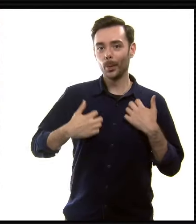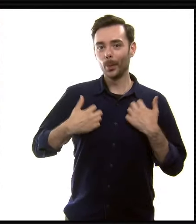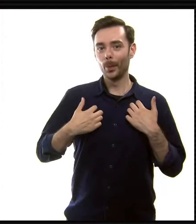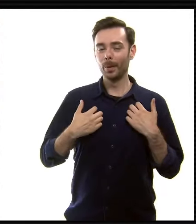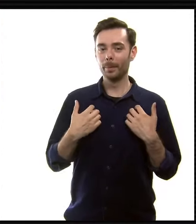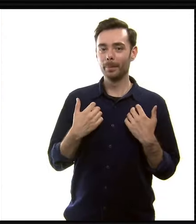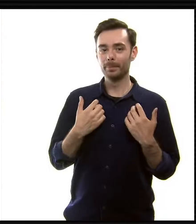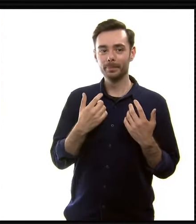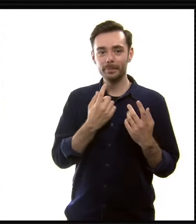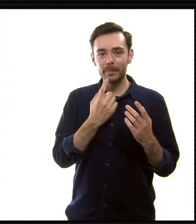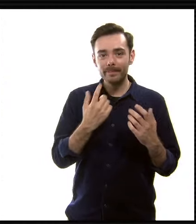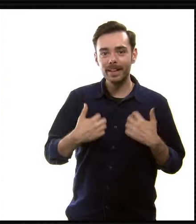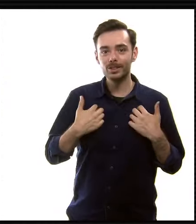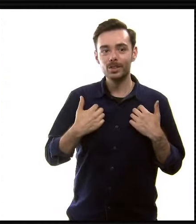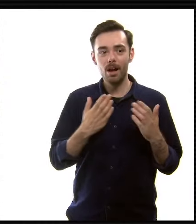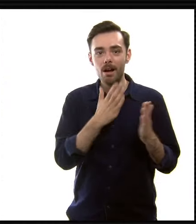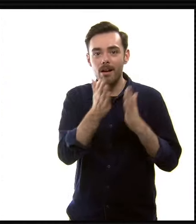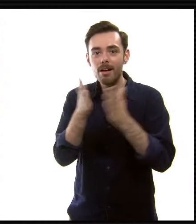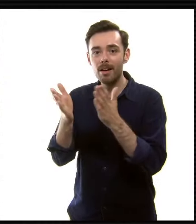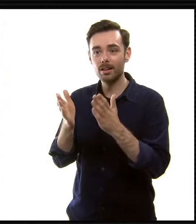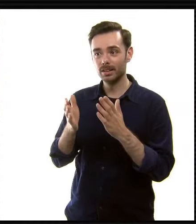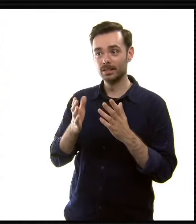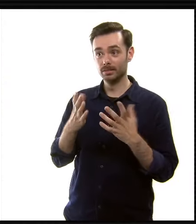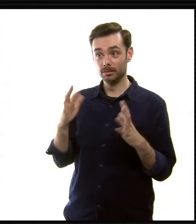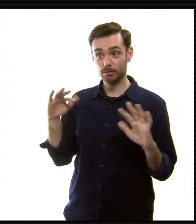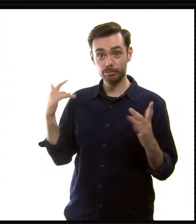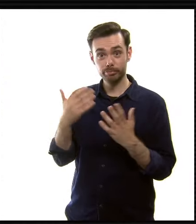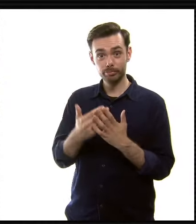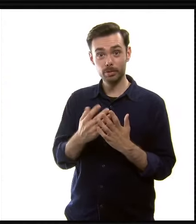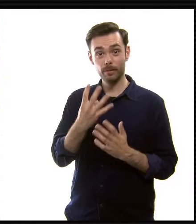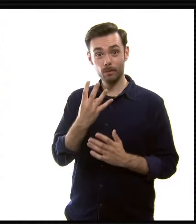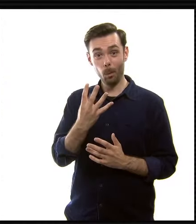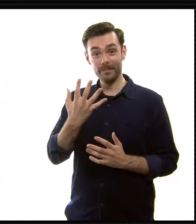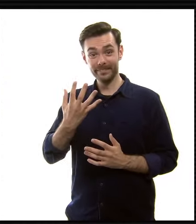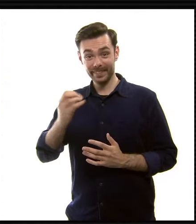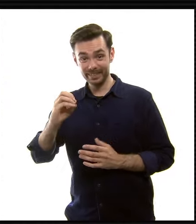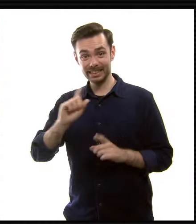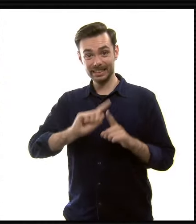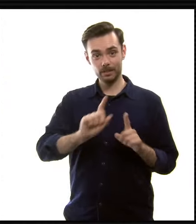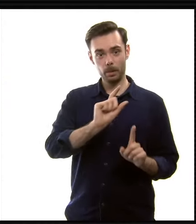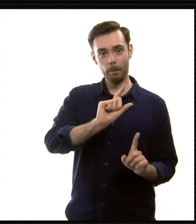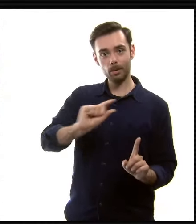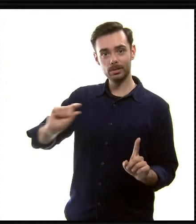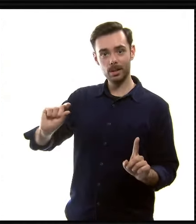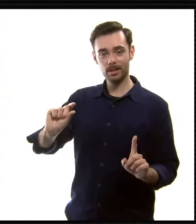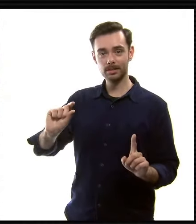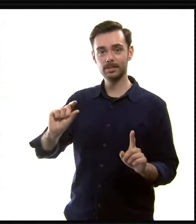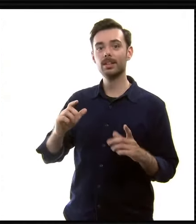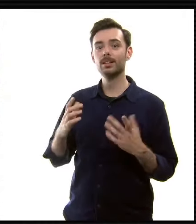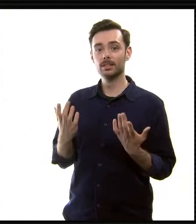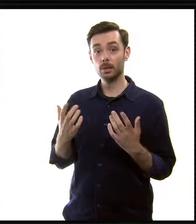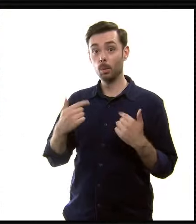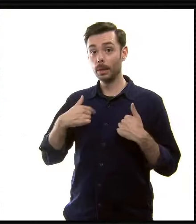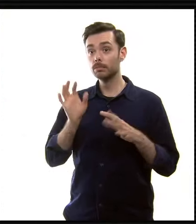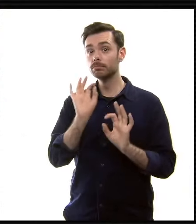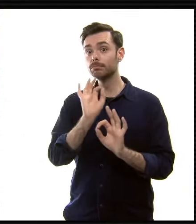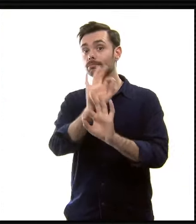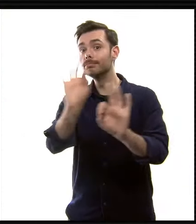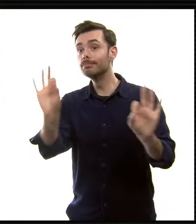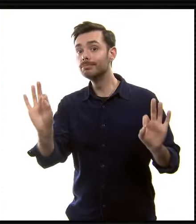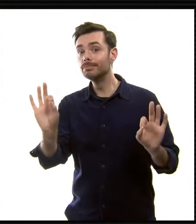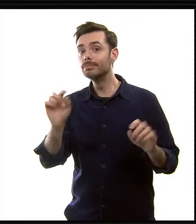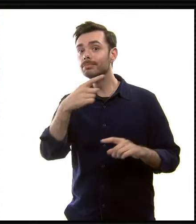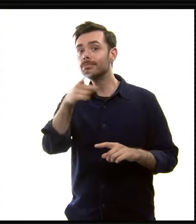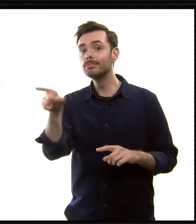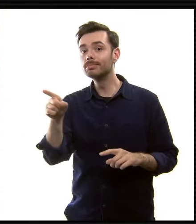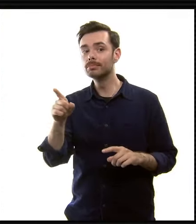over 450 models. We came up with loads of different concepts and showed them to Friends fans all around the world to see what they thought was their